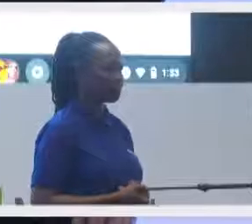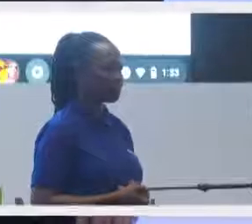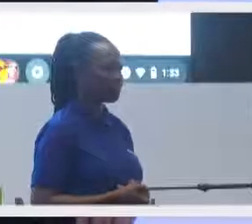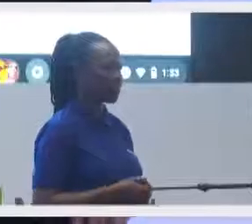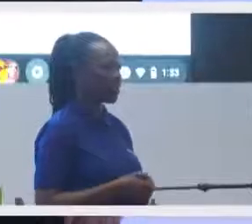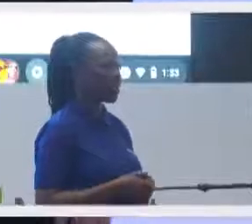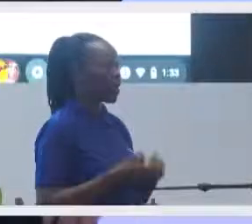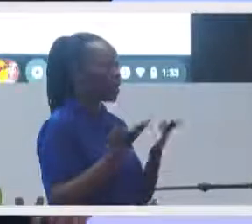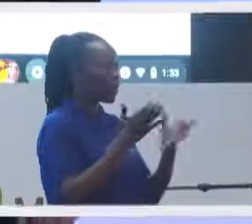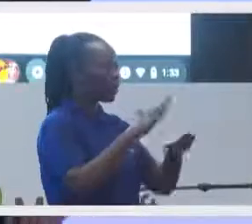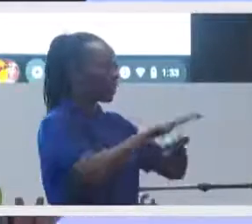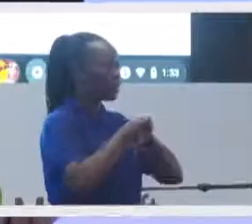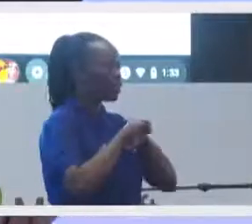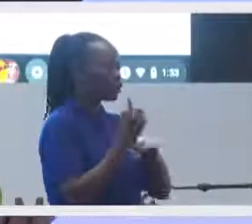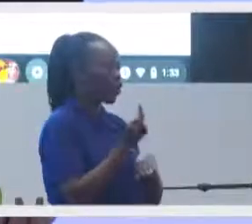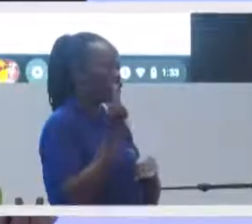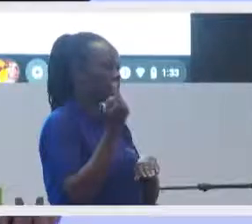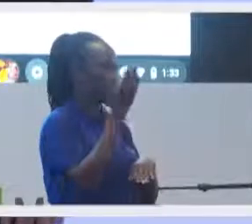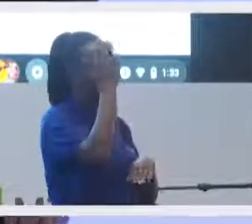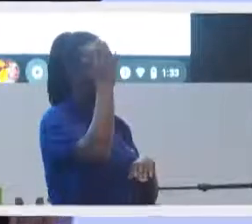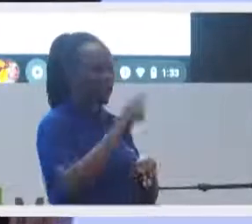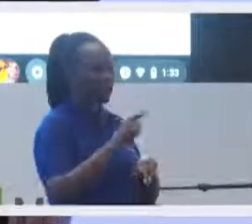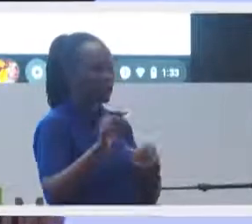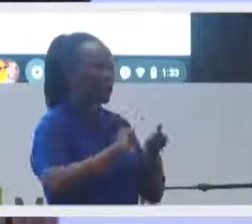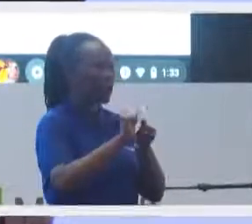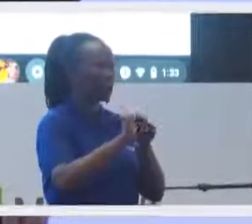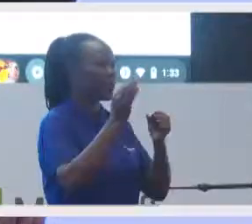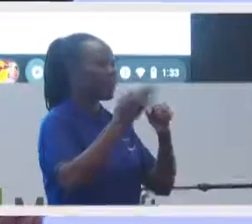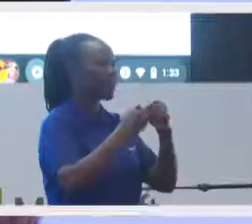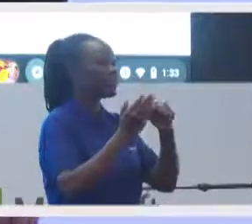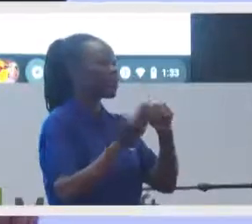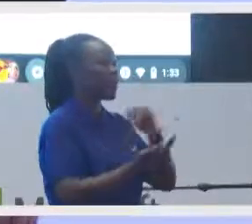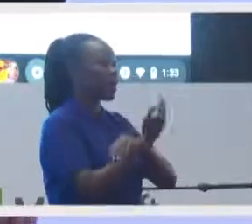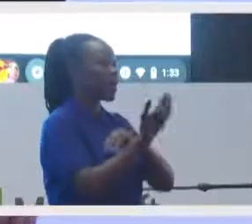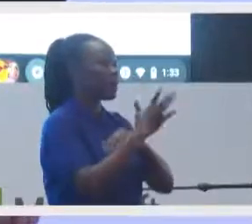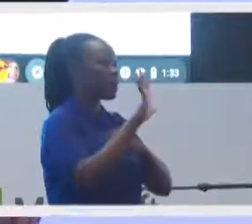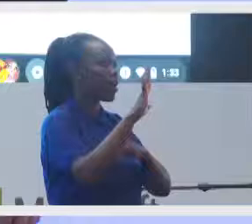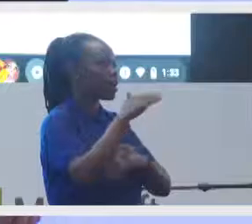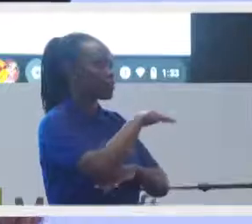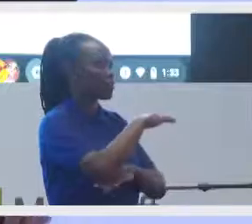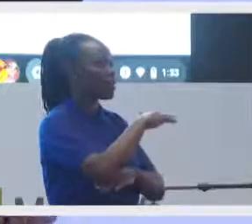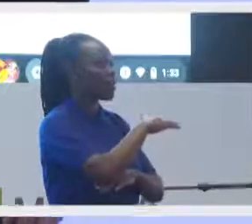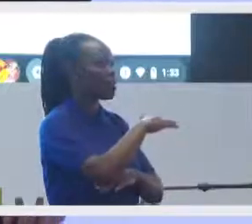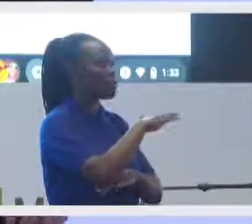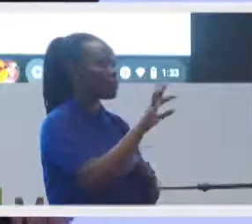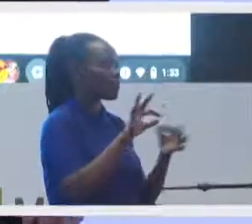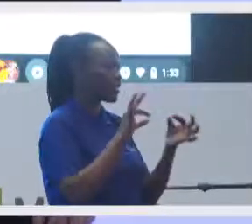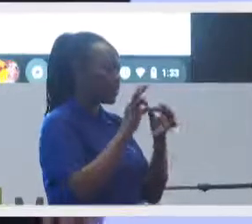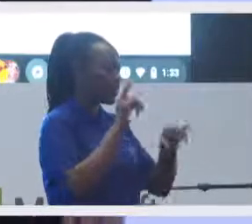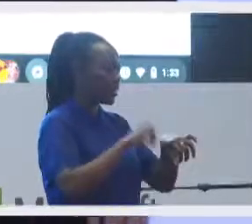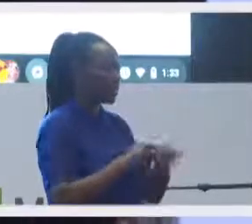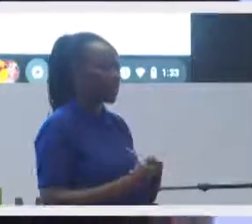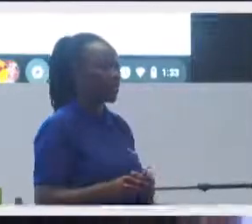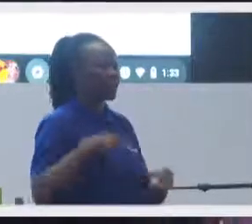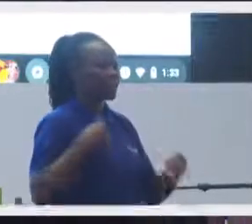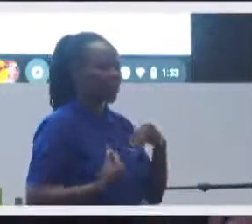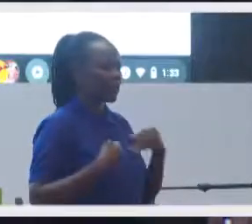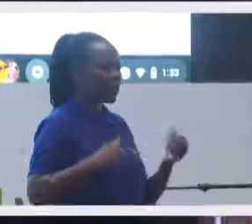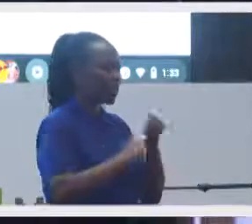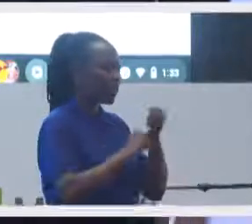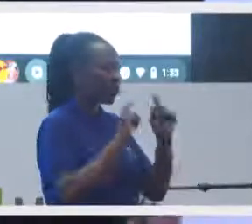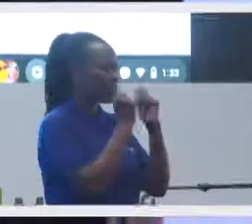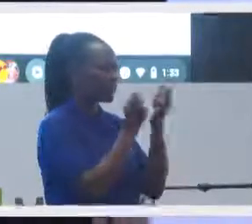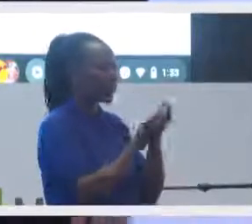Available in English only, Monday through Friday 8 a.m. 5 p.m. Pacific Time. The Disability Support Team is